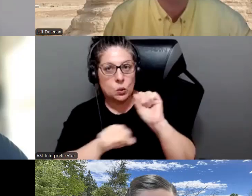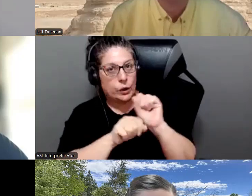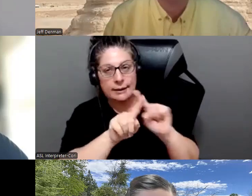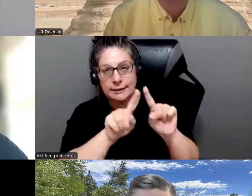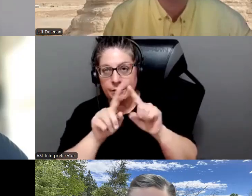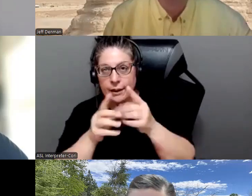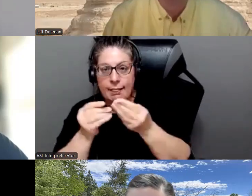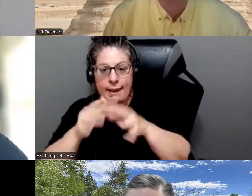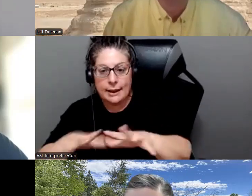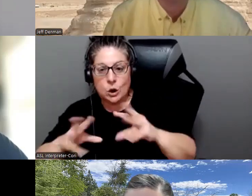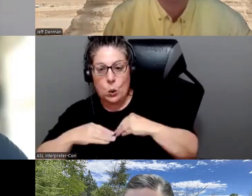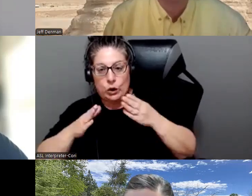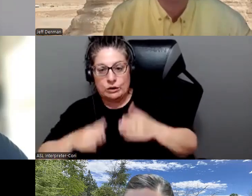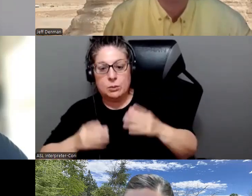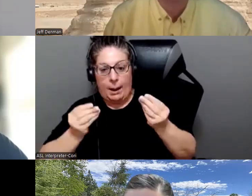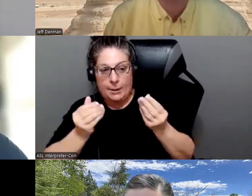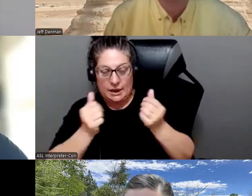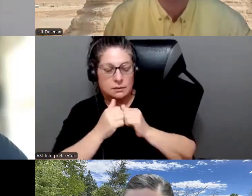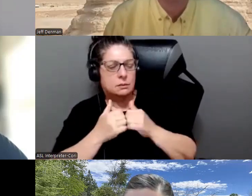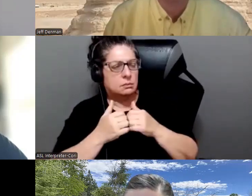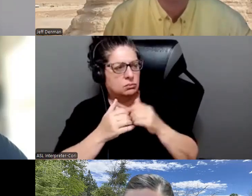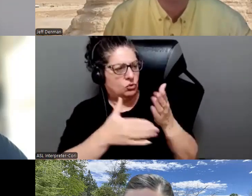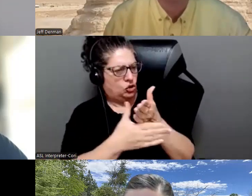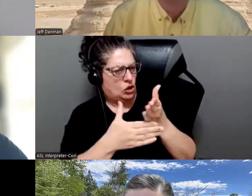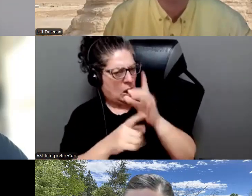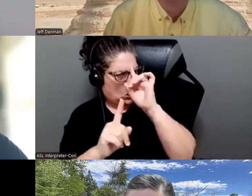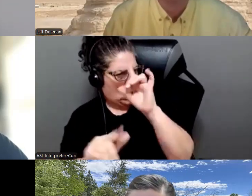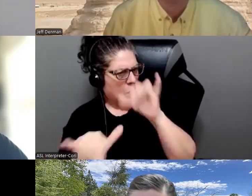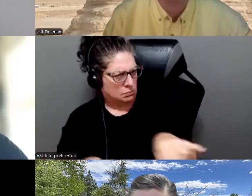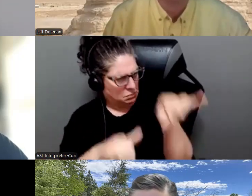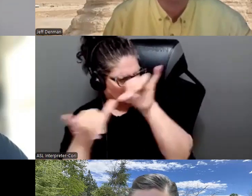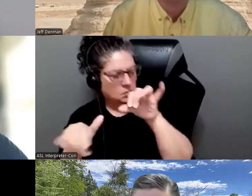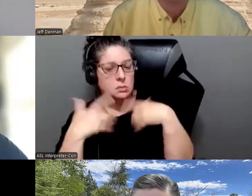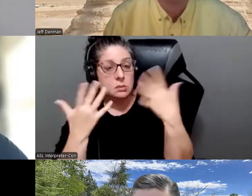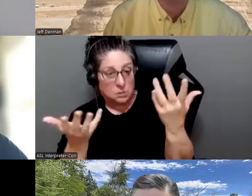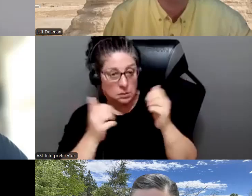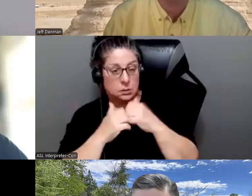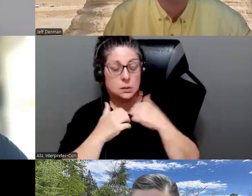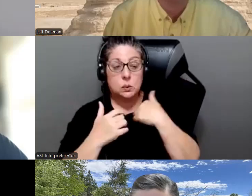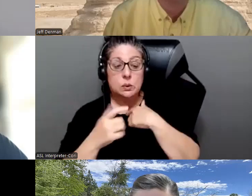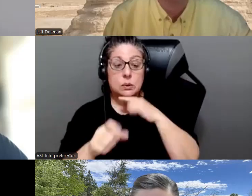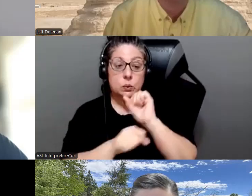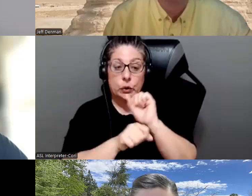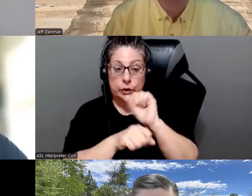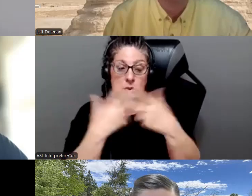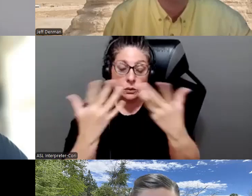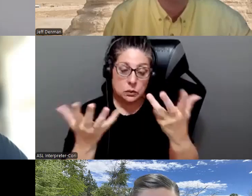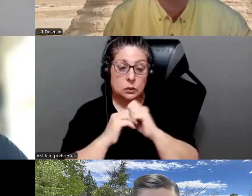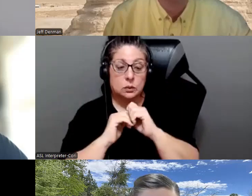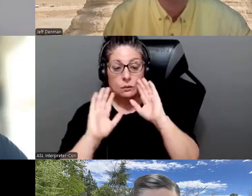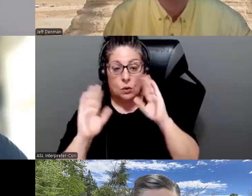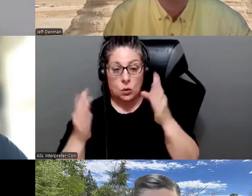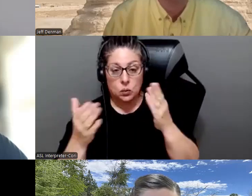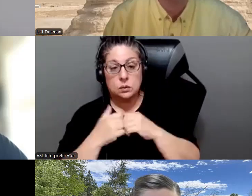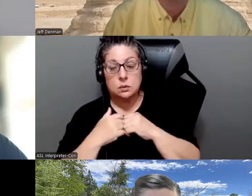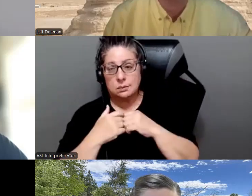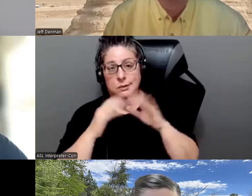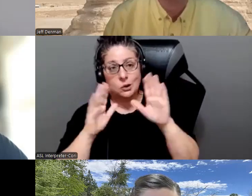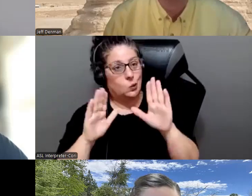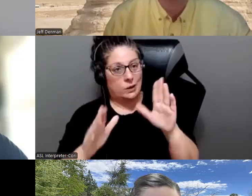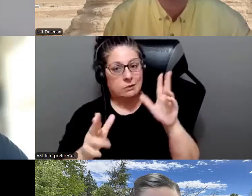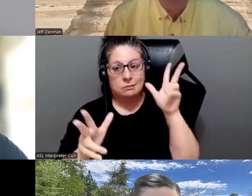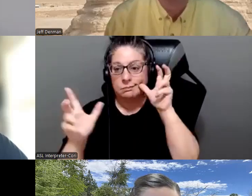property, but it's a shared goal that what we're working on. So it's great to